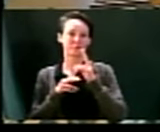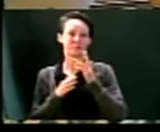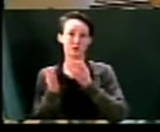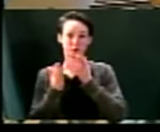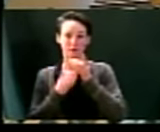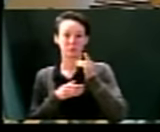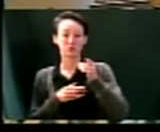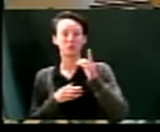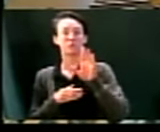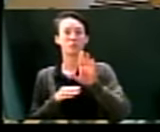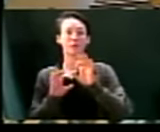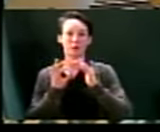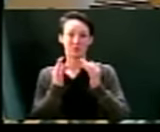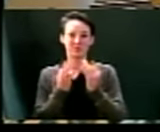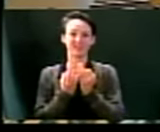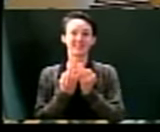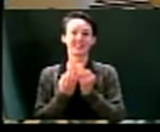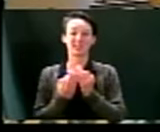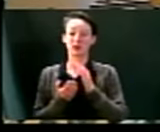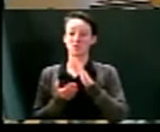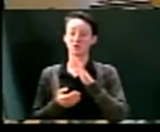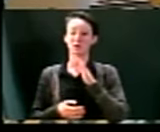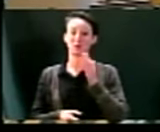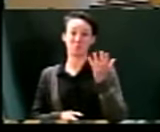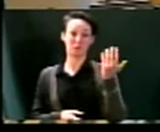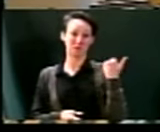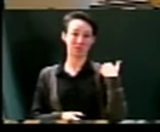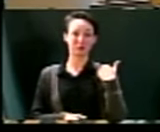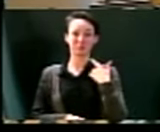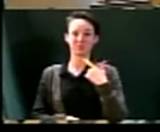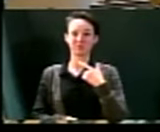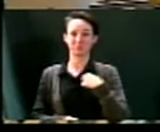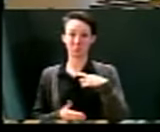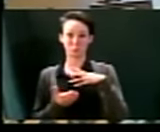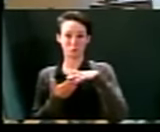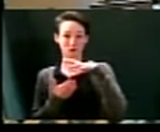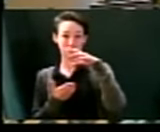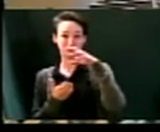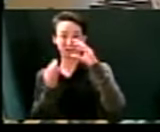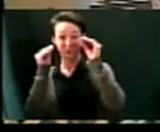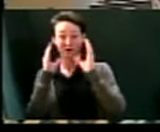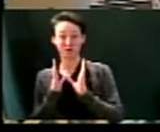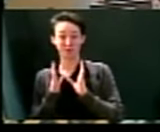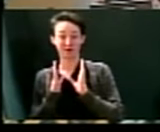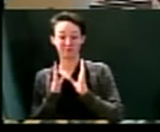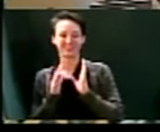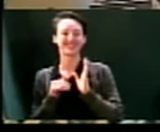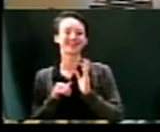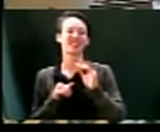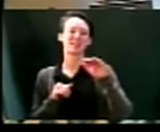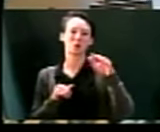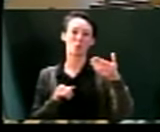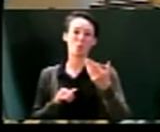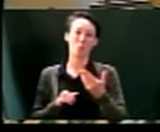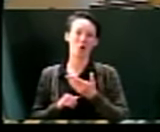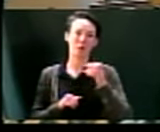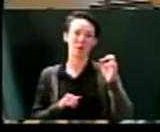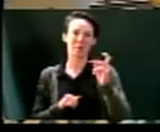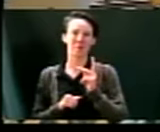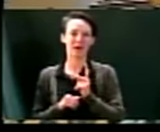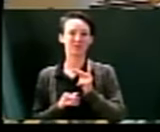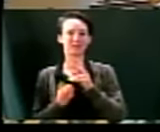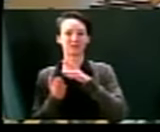this is one of the most exciting days of the year. So welcome back, students, and we welcome back the teachers last